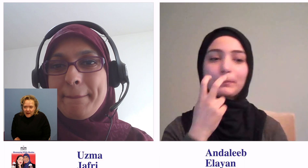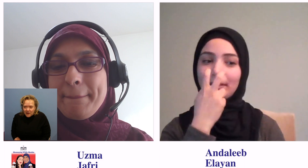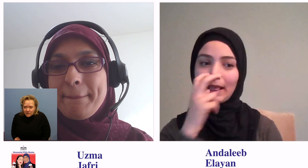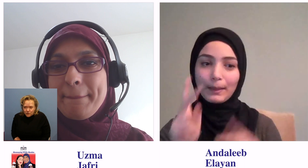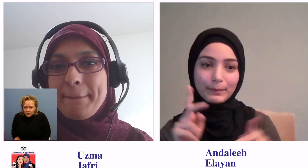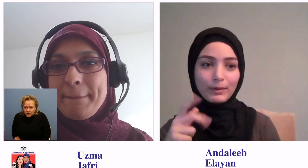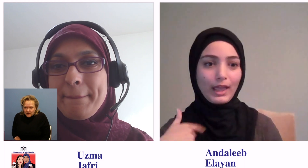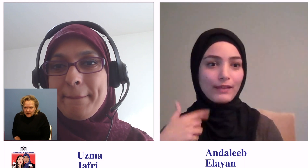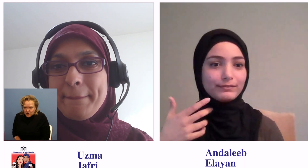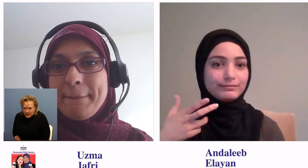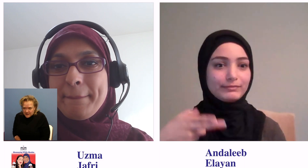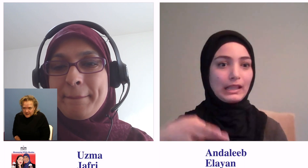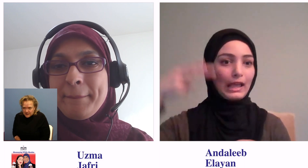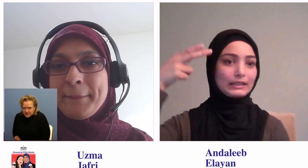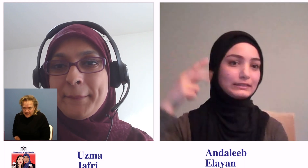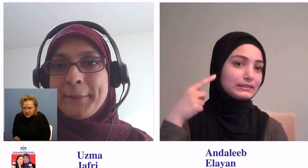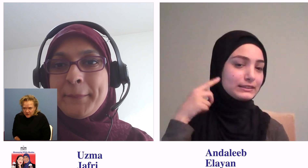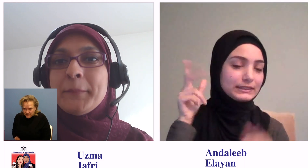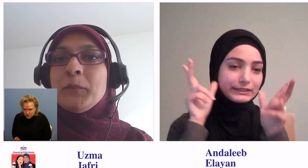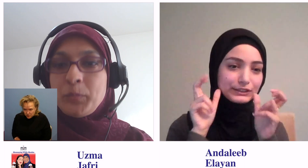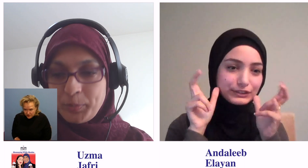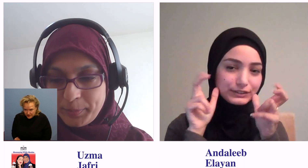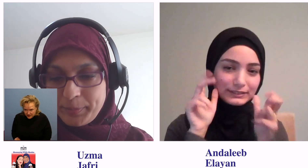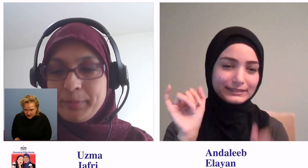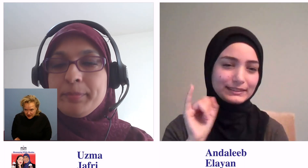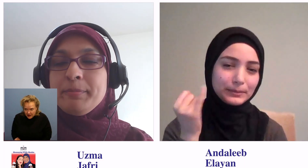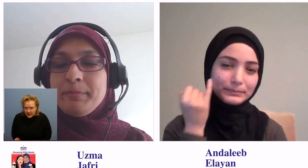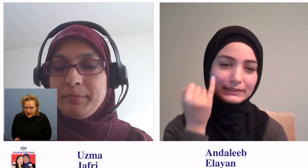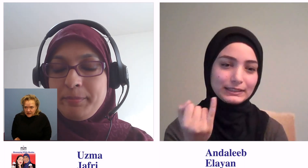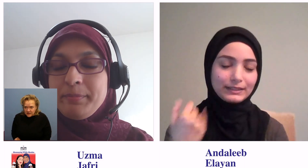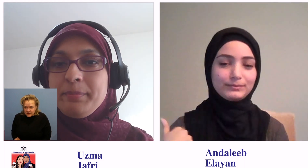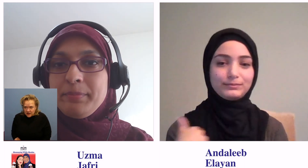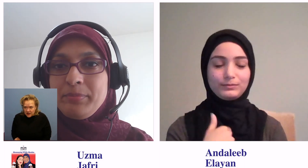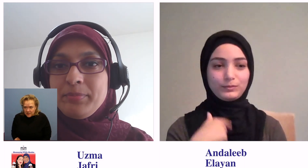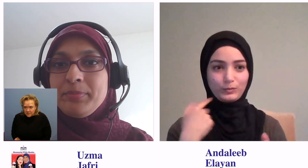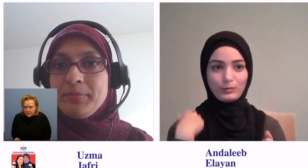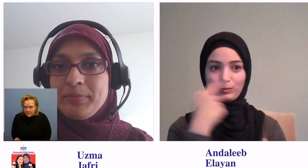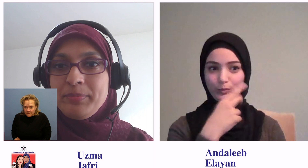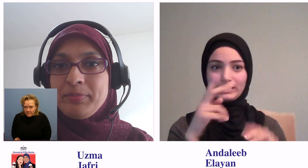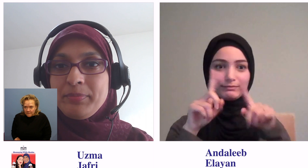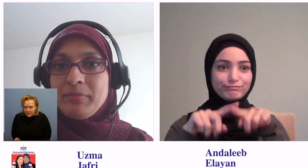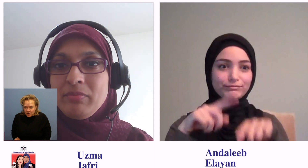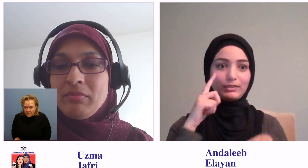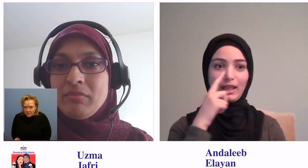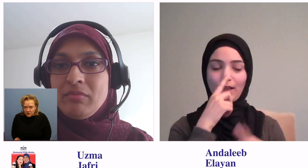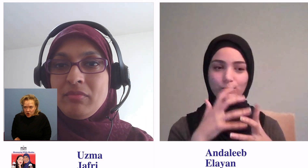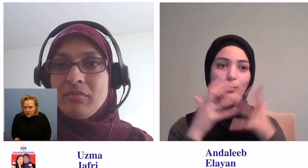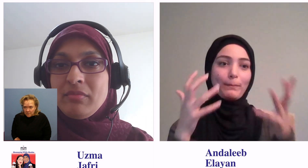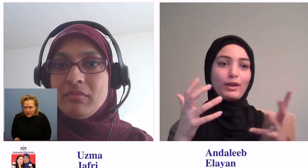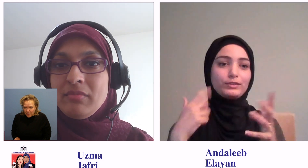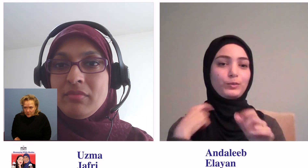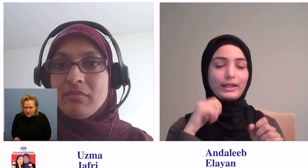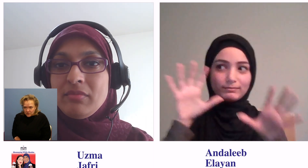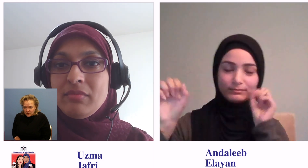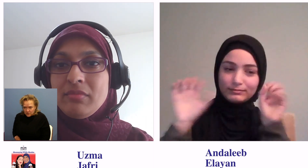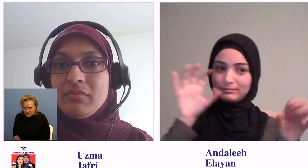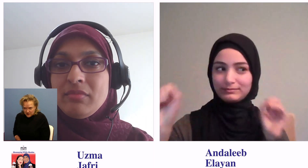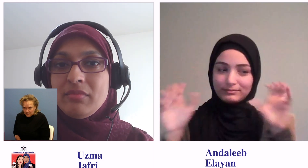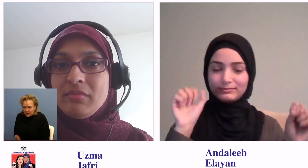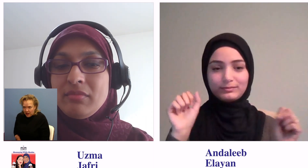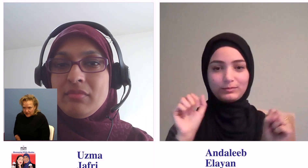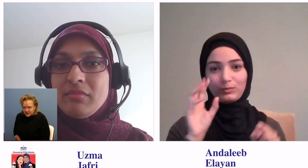we have really great attention to visual thing and, um, you know, people talk about